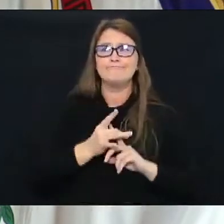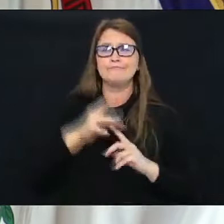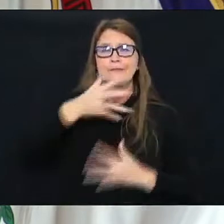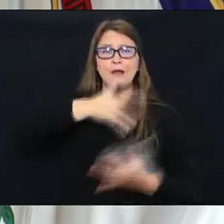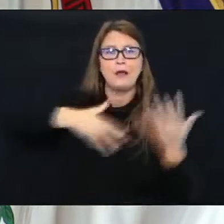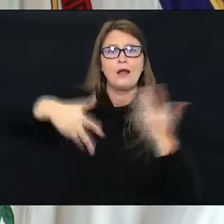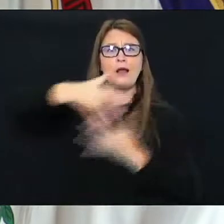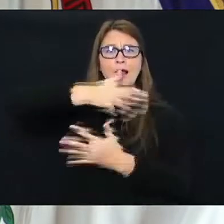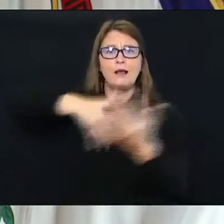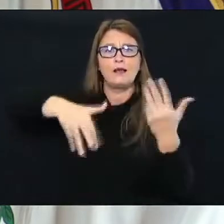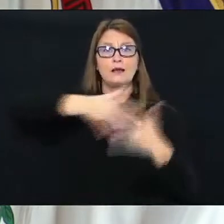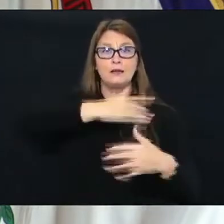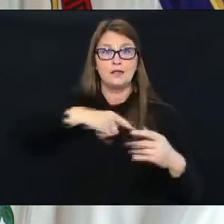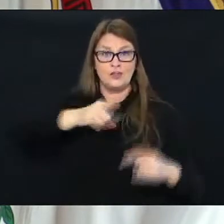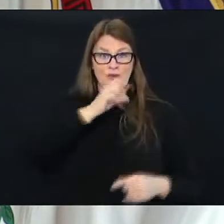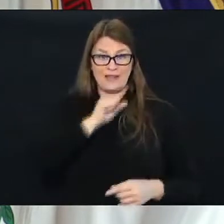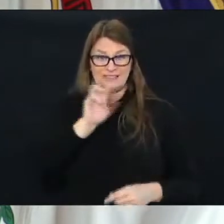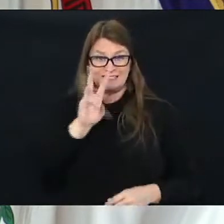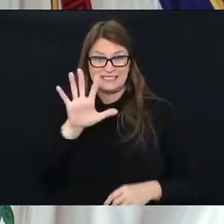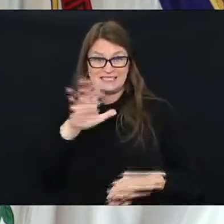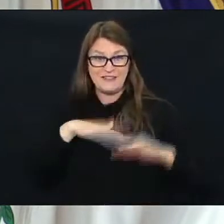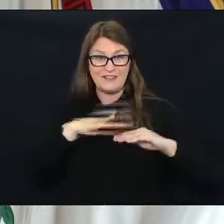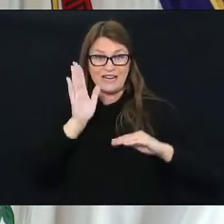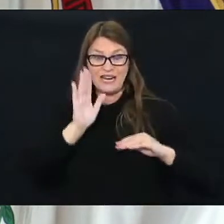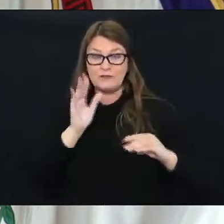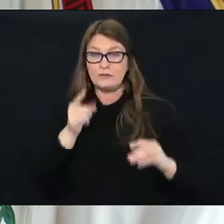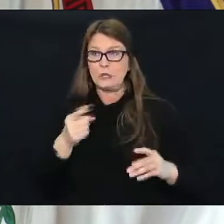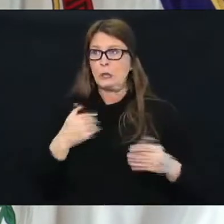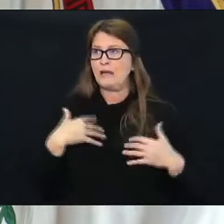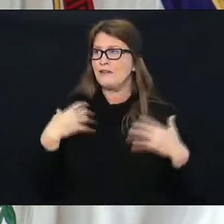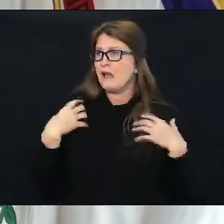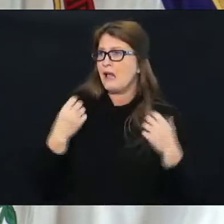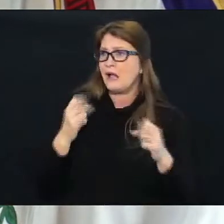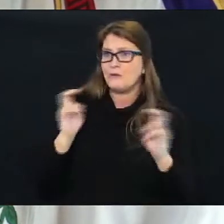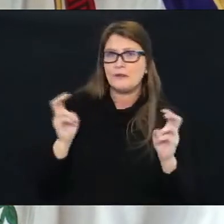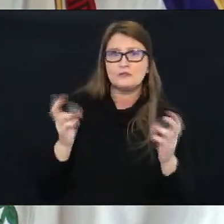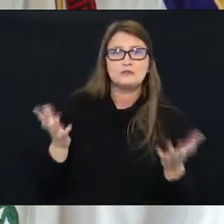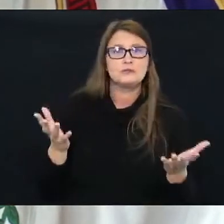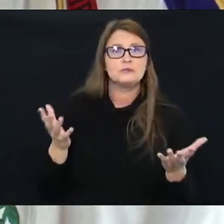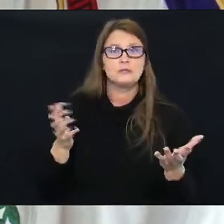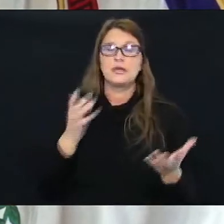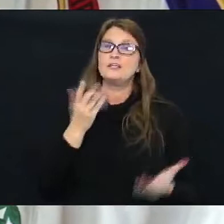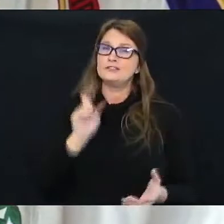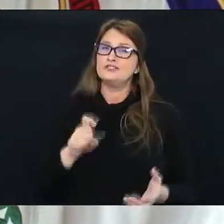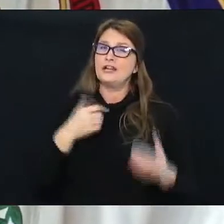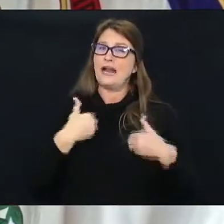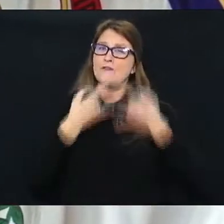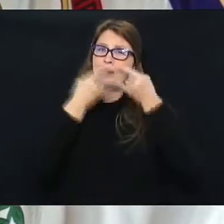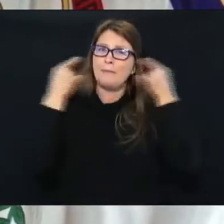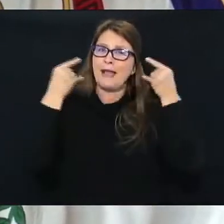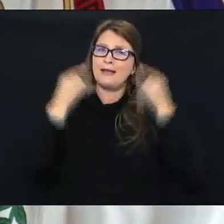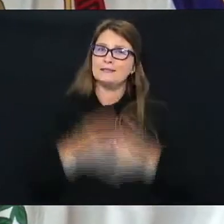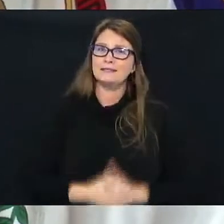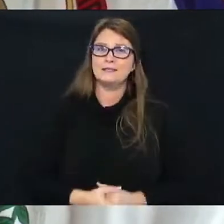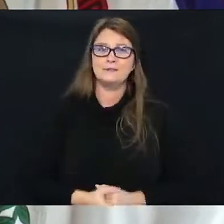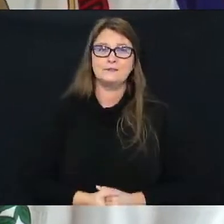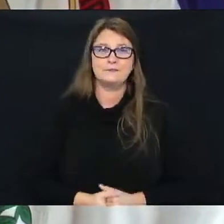and everything, you're 65 and older and you have any compromising issues whatsoever, you ought to probably wear a mask.